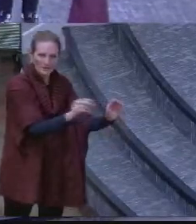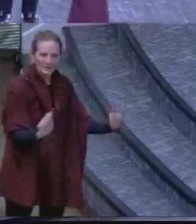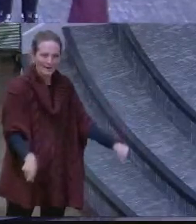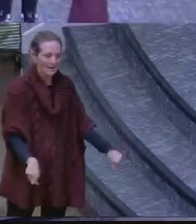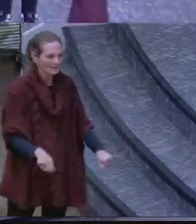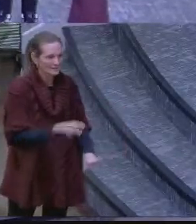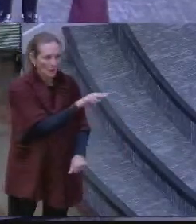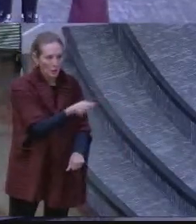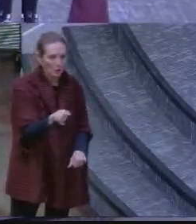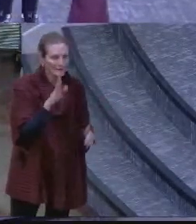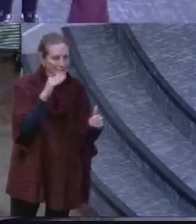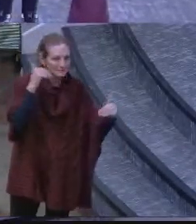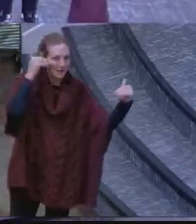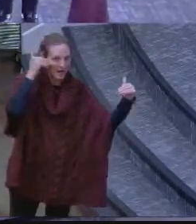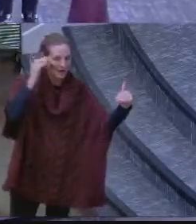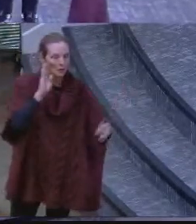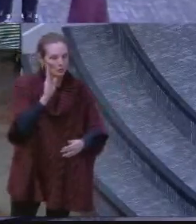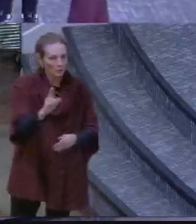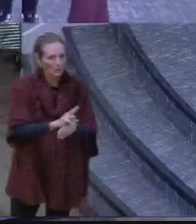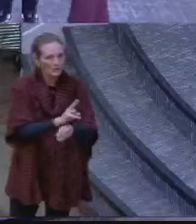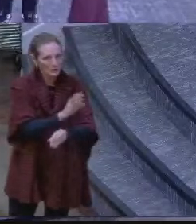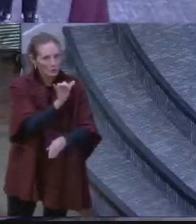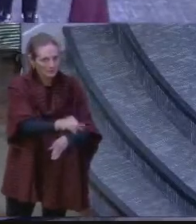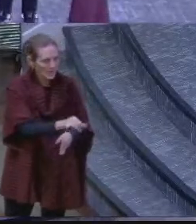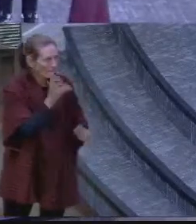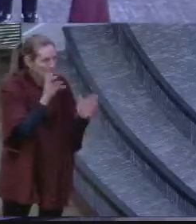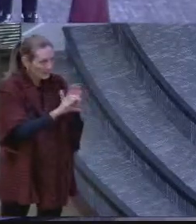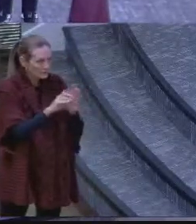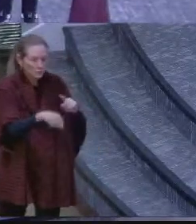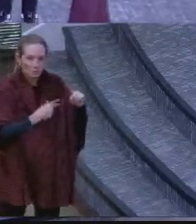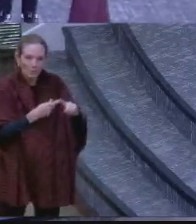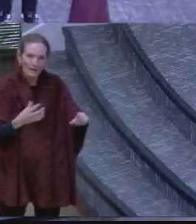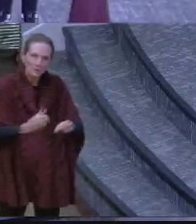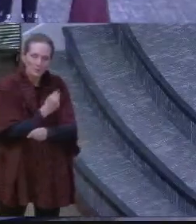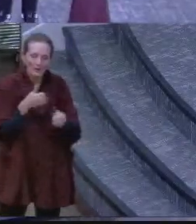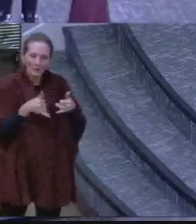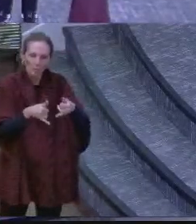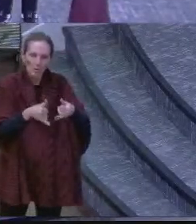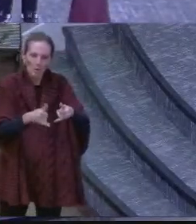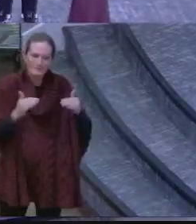because you're going to use this one day when you win big awards as a grown-up.